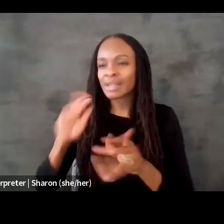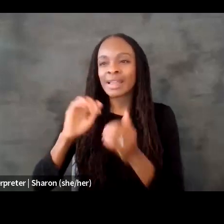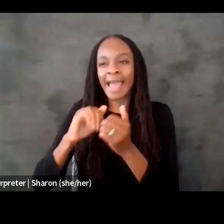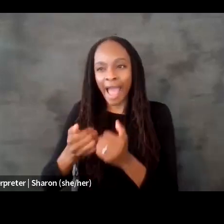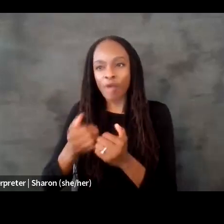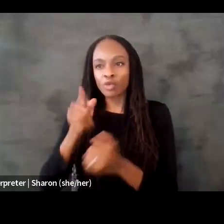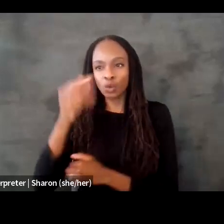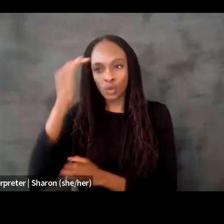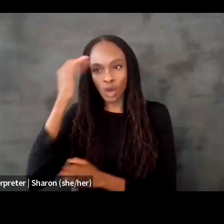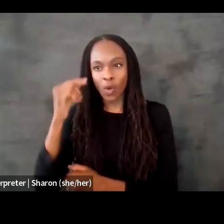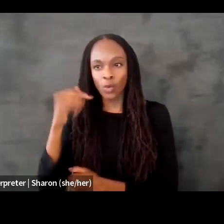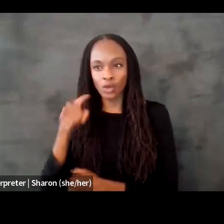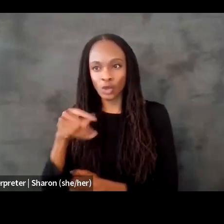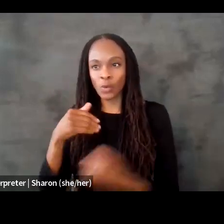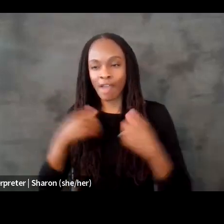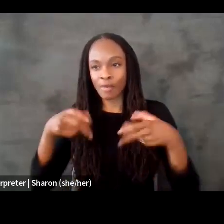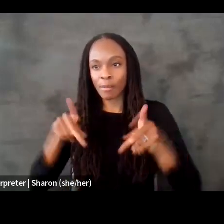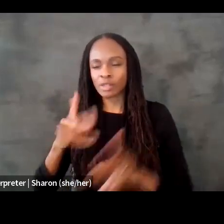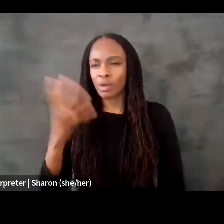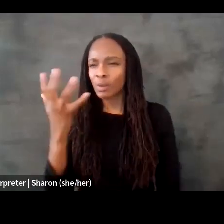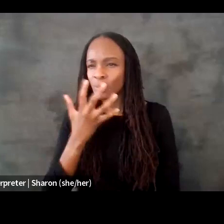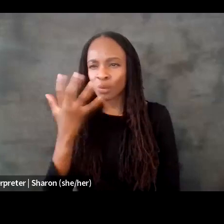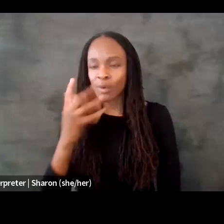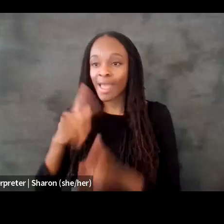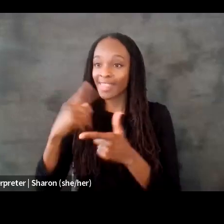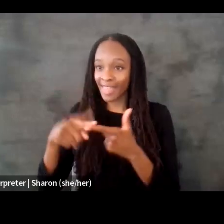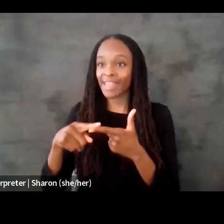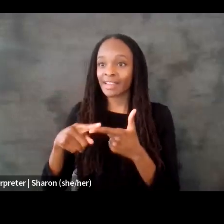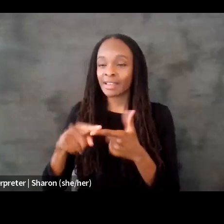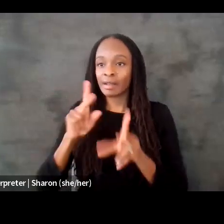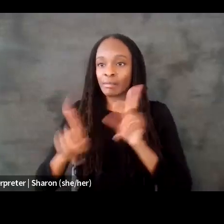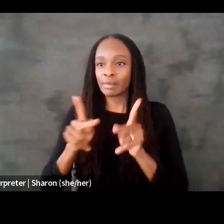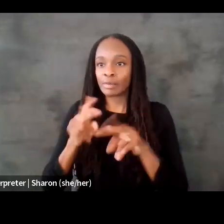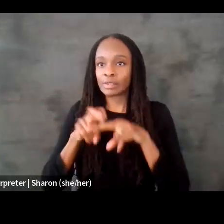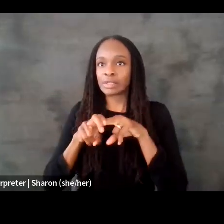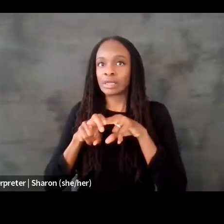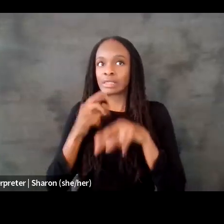consent? Oh my gosh. And then yet people sit there and go,